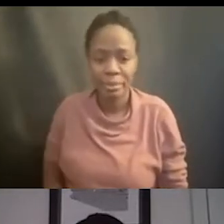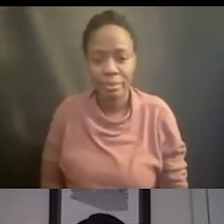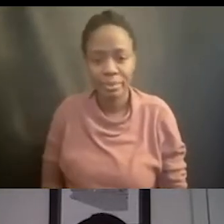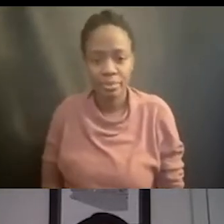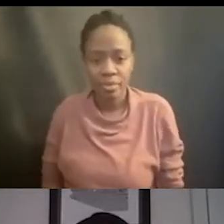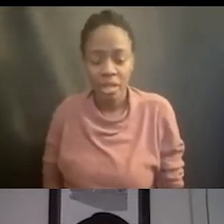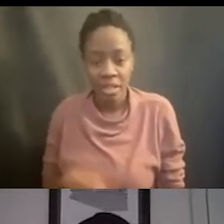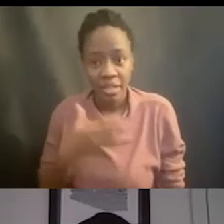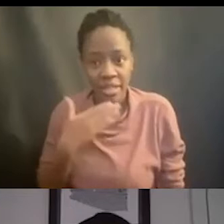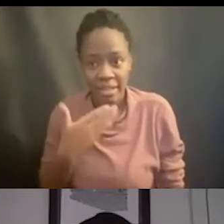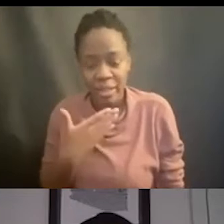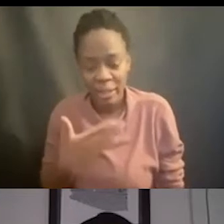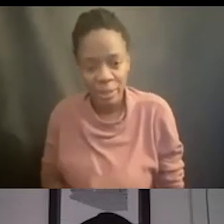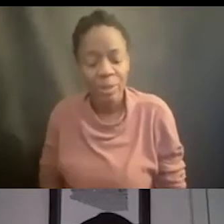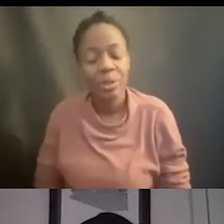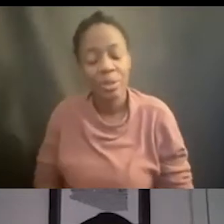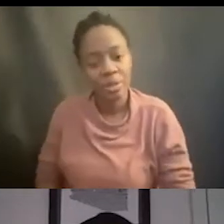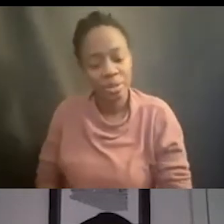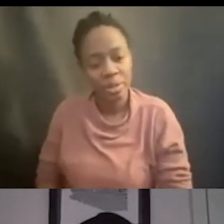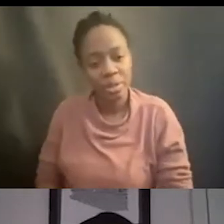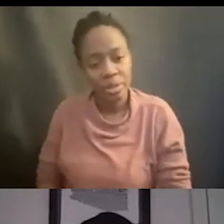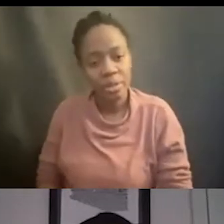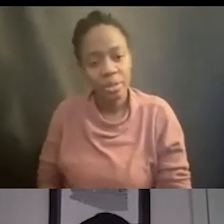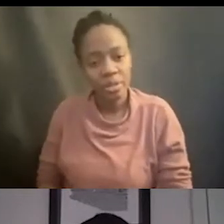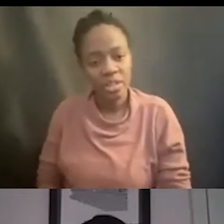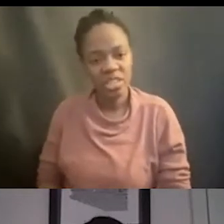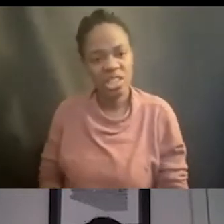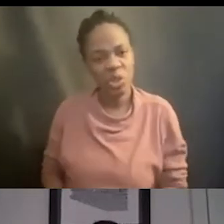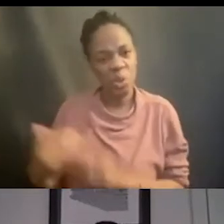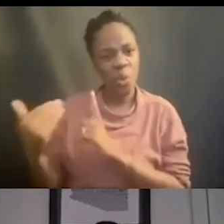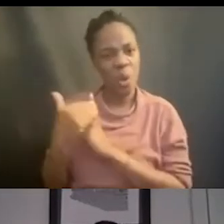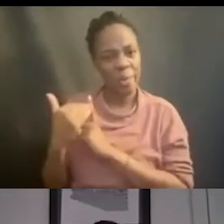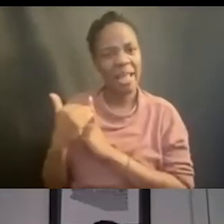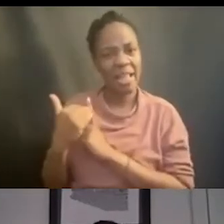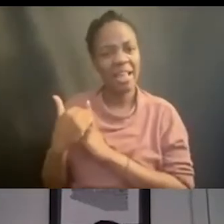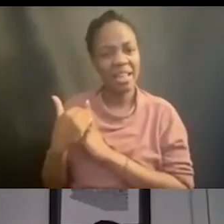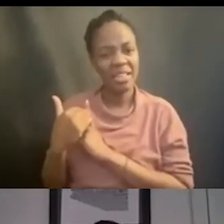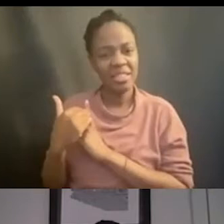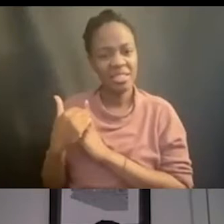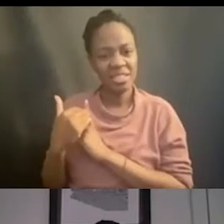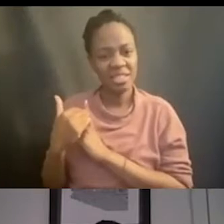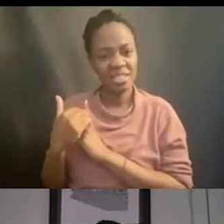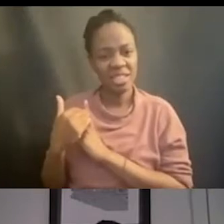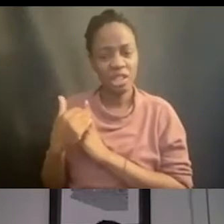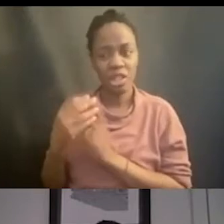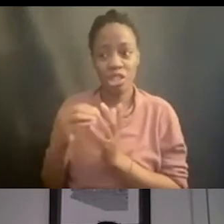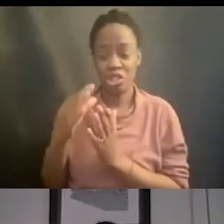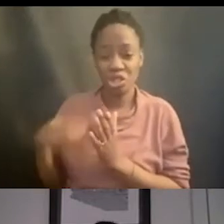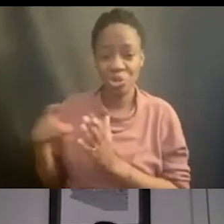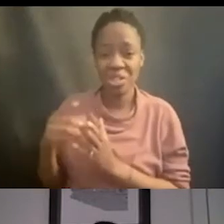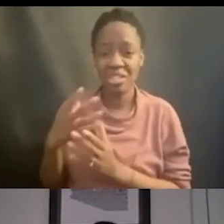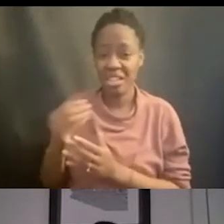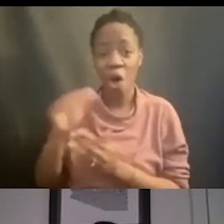Thank you for that. You know, it's, yeah, it's a reminder of what the conditions that our students and we all are facing right now and